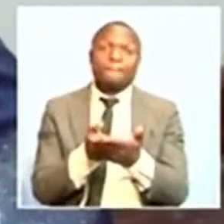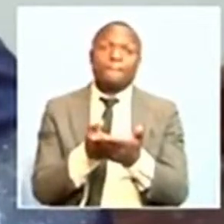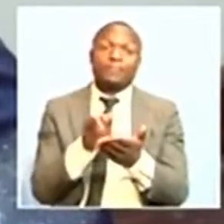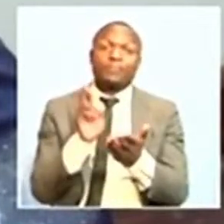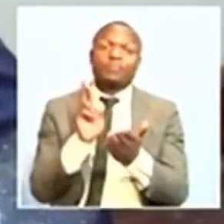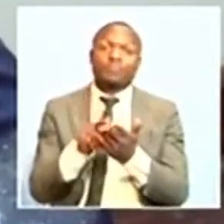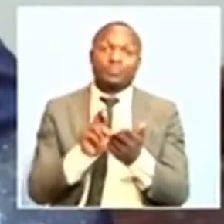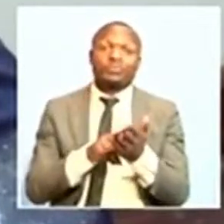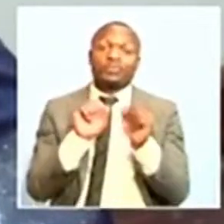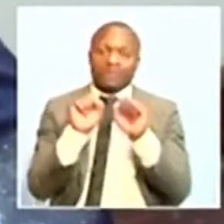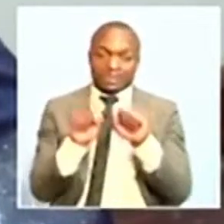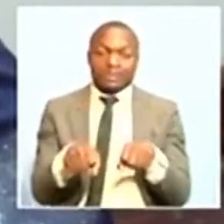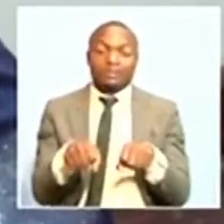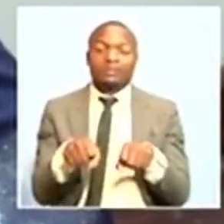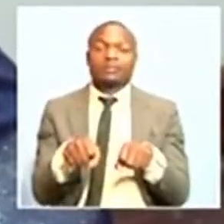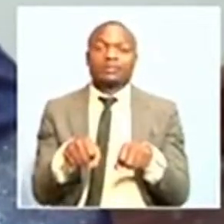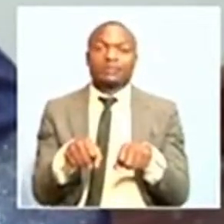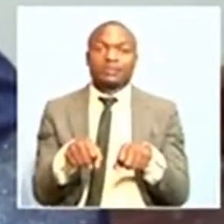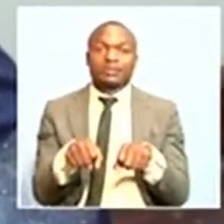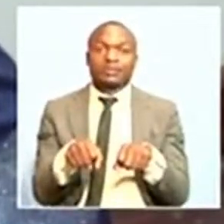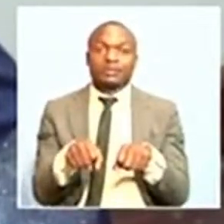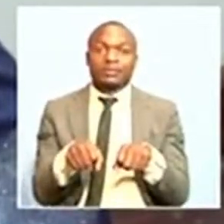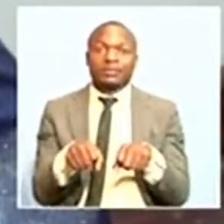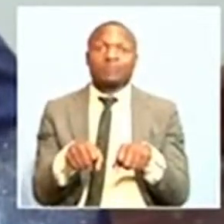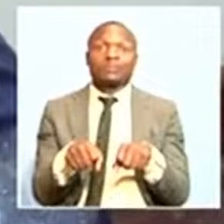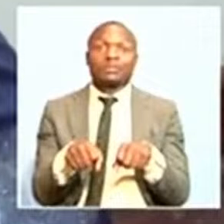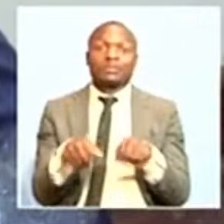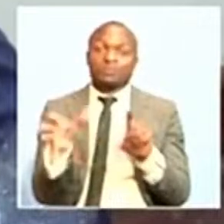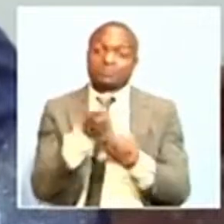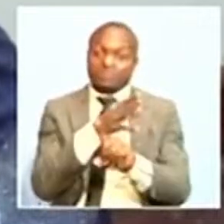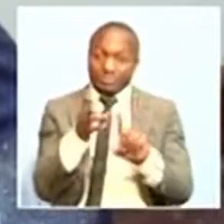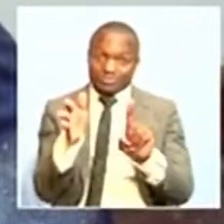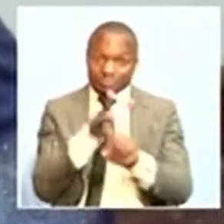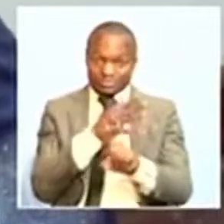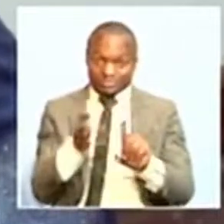be prone to potential abuse.